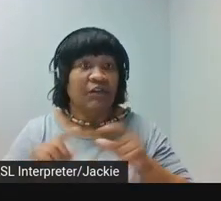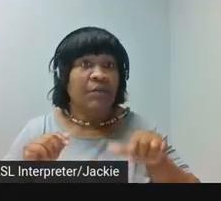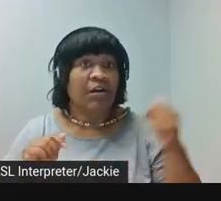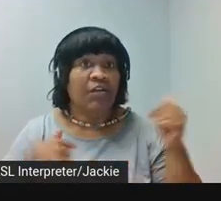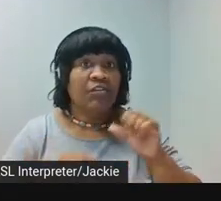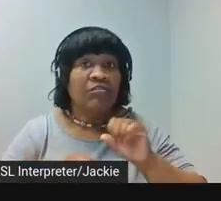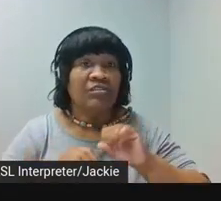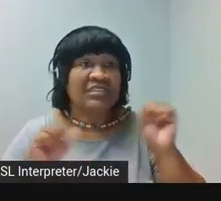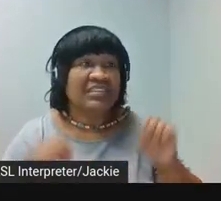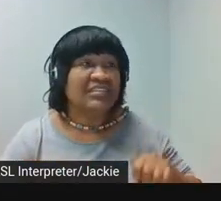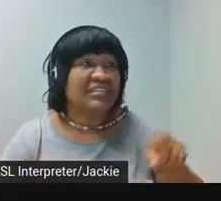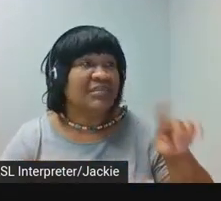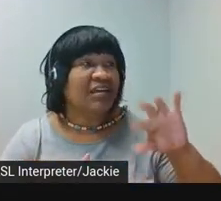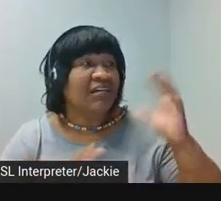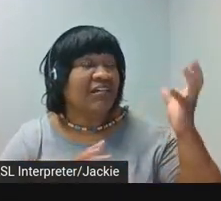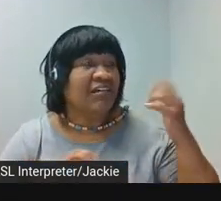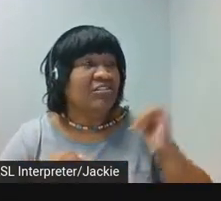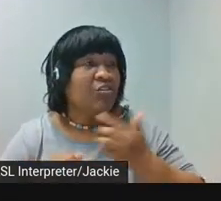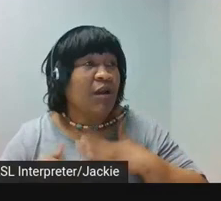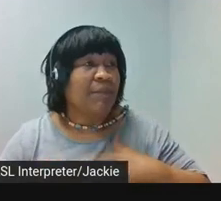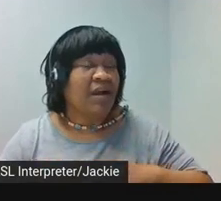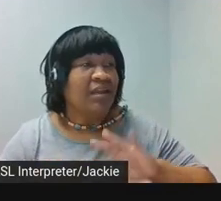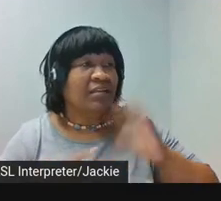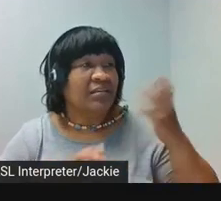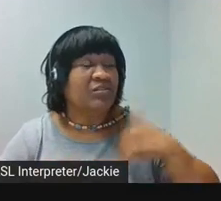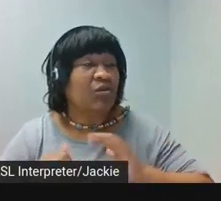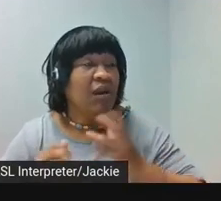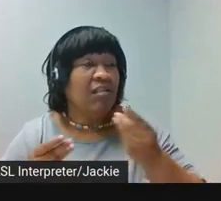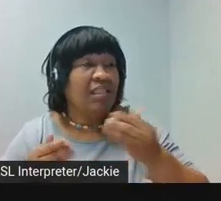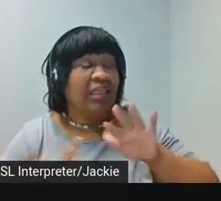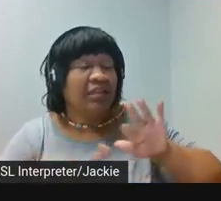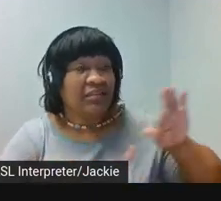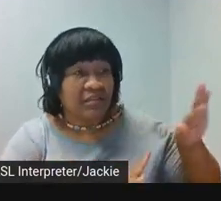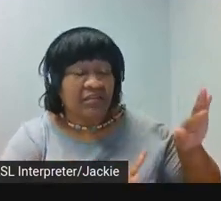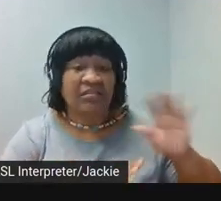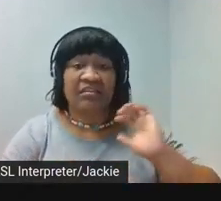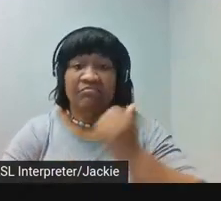obviously is detrimental to the body and to land.